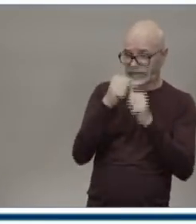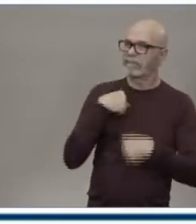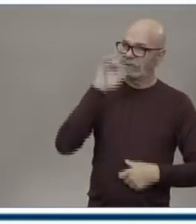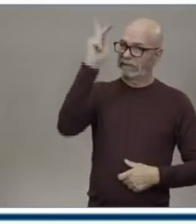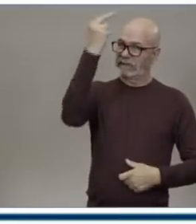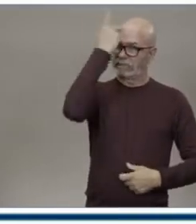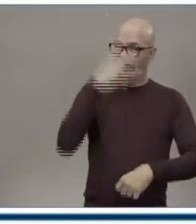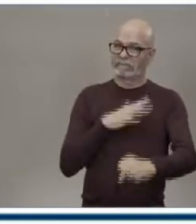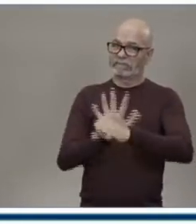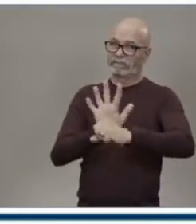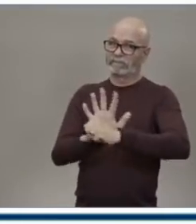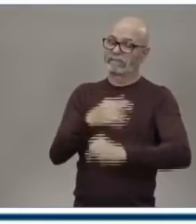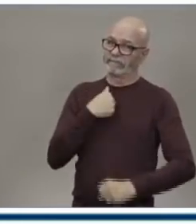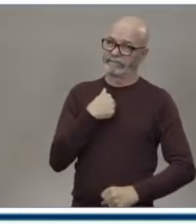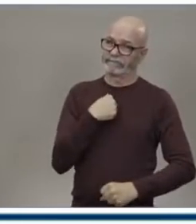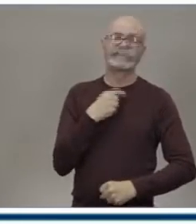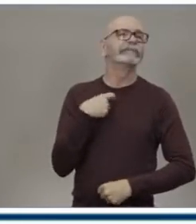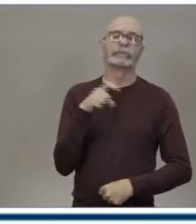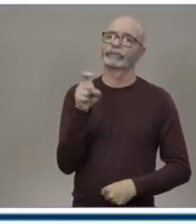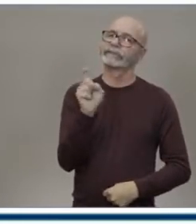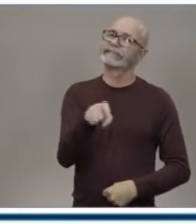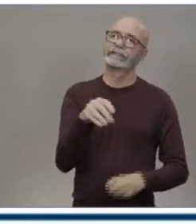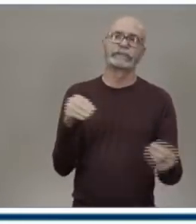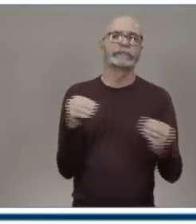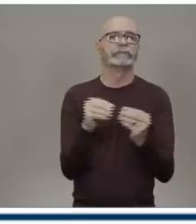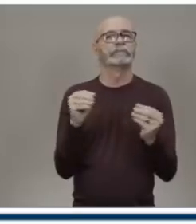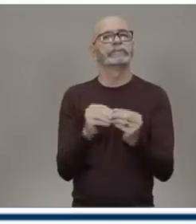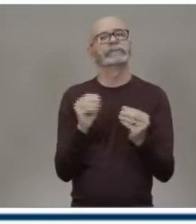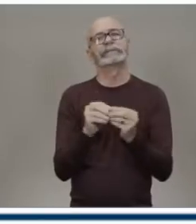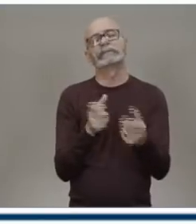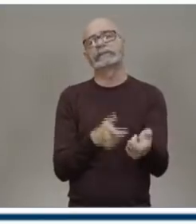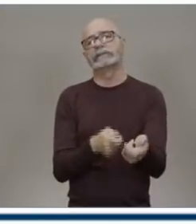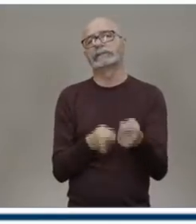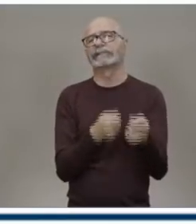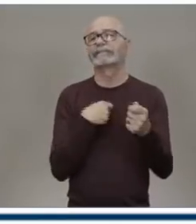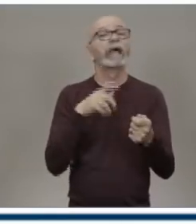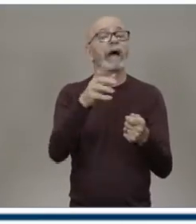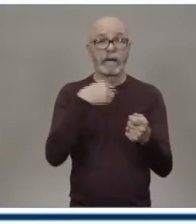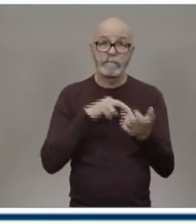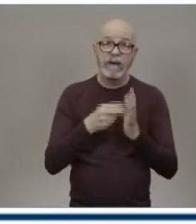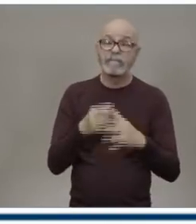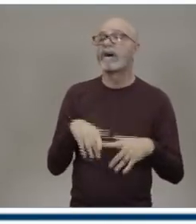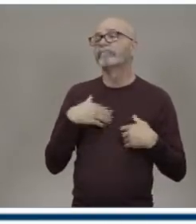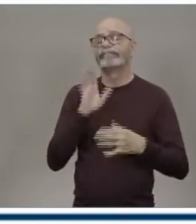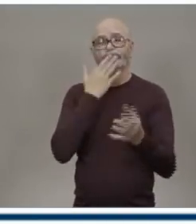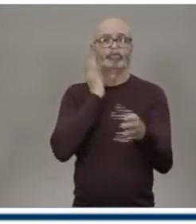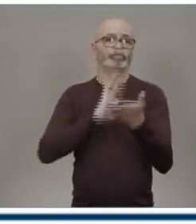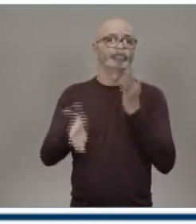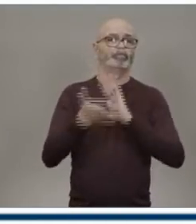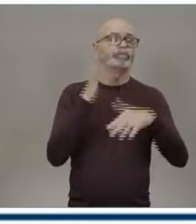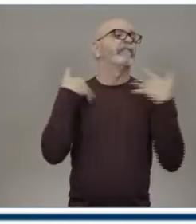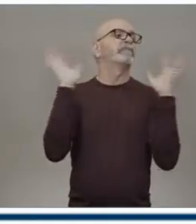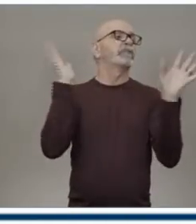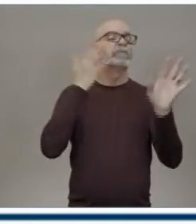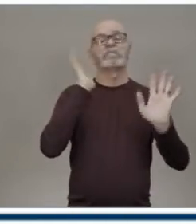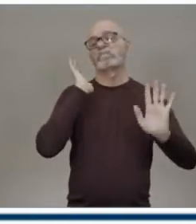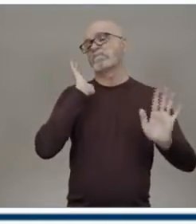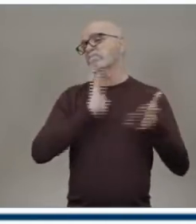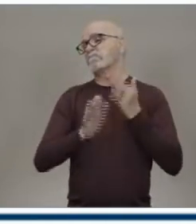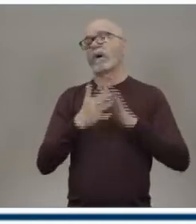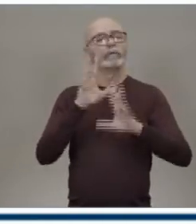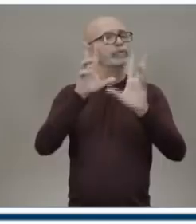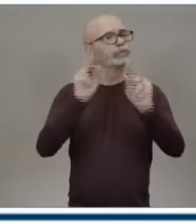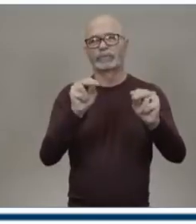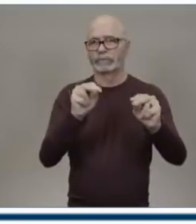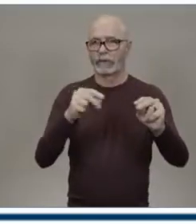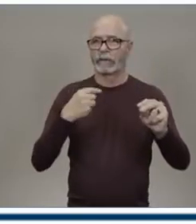This is a time of hopefulness. It's not a time to give up. It's not a time to relax any of the efforts that you've been making as individual Nova Scotians